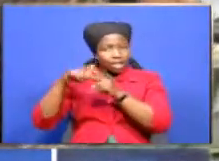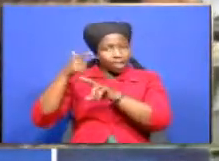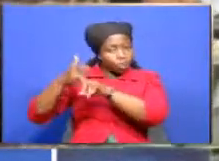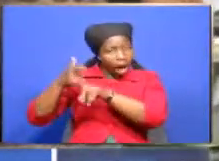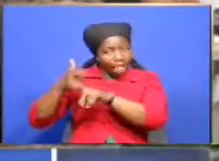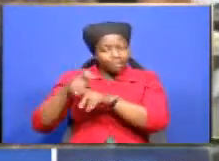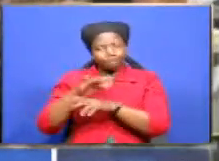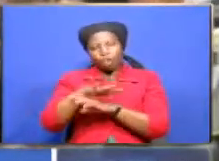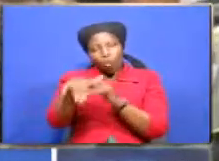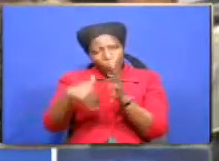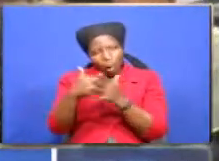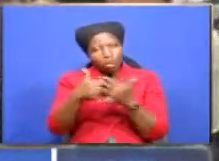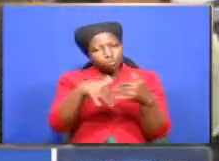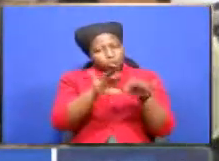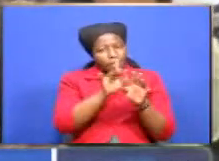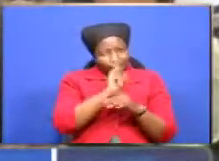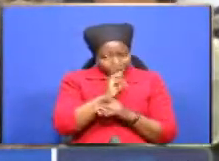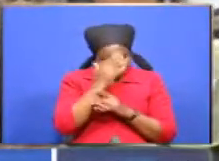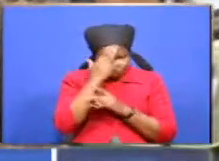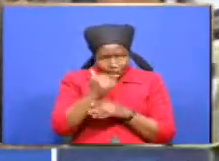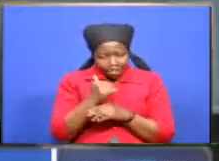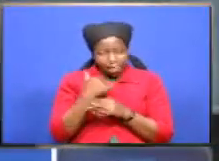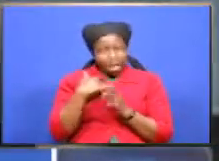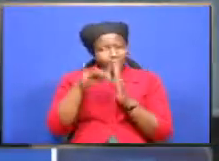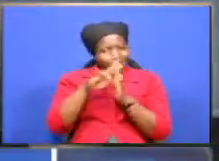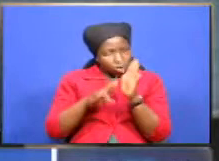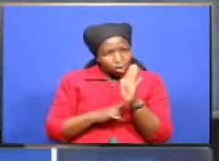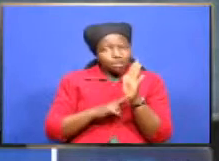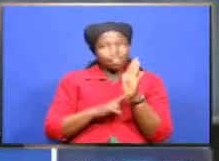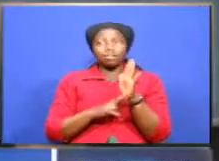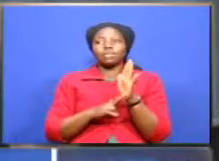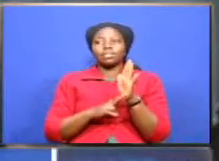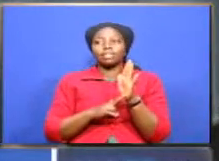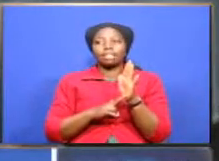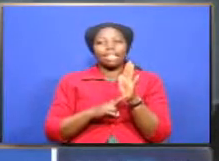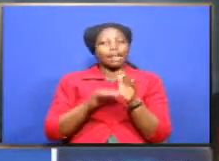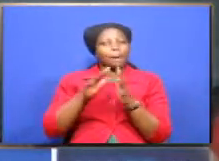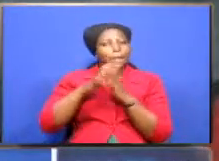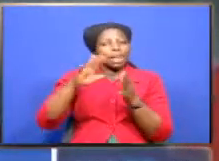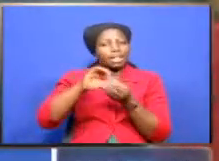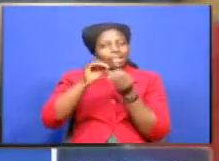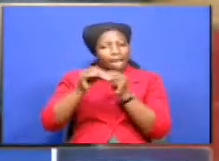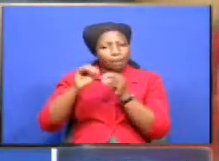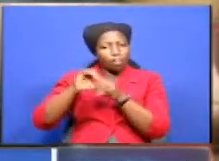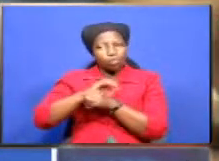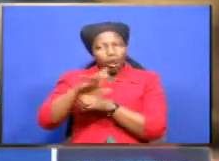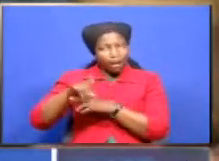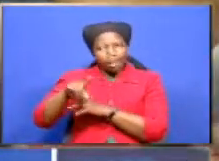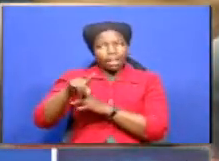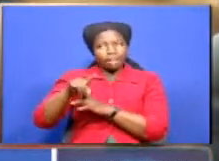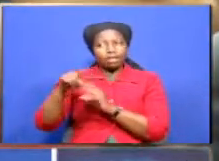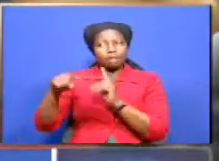under containment after they recorded a substantial number of COVID-19 positive cases.